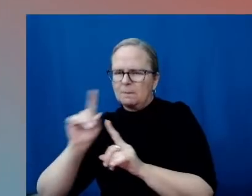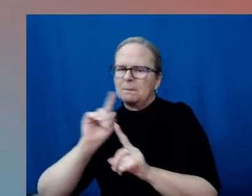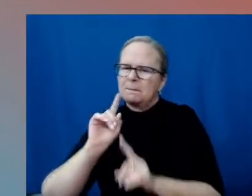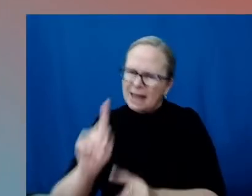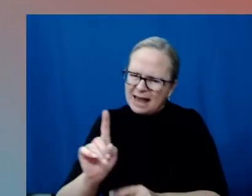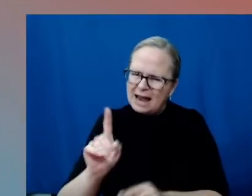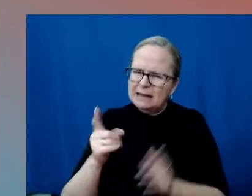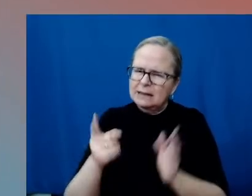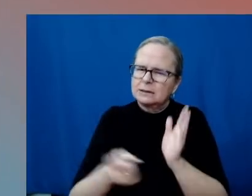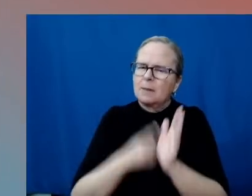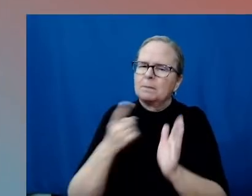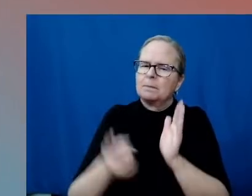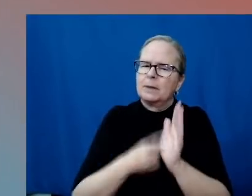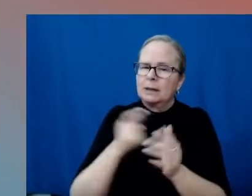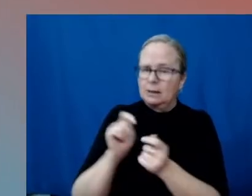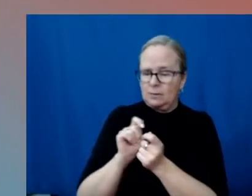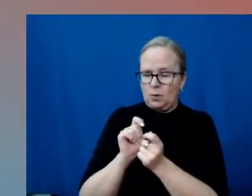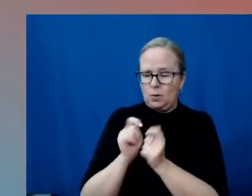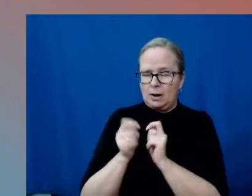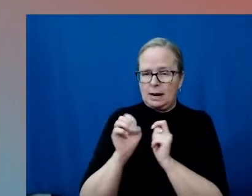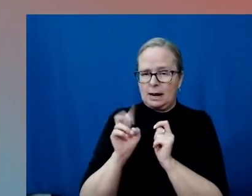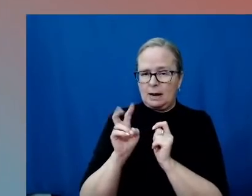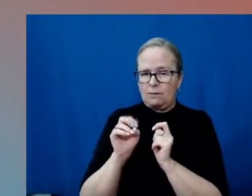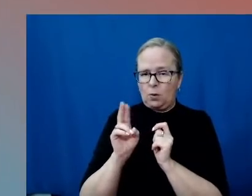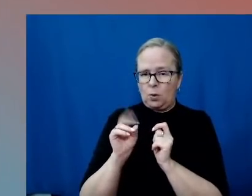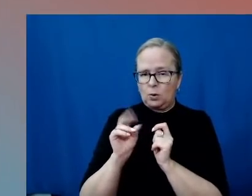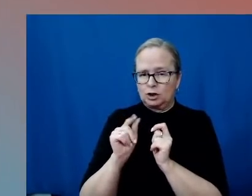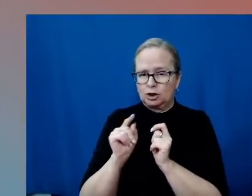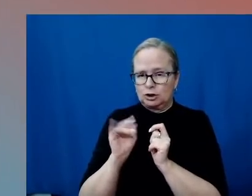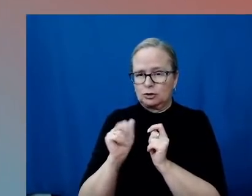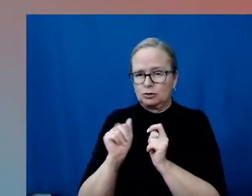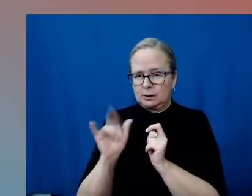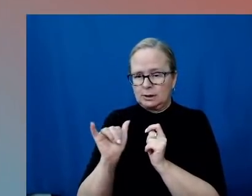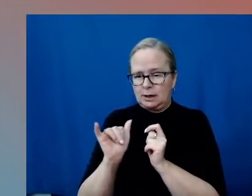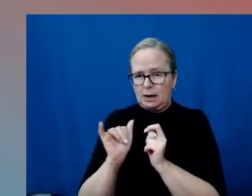you advantage one thing, then you disadvantage another. So